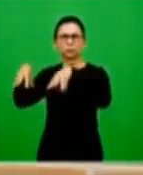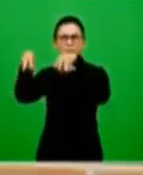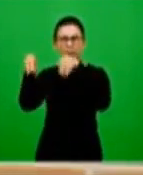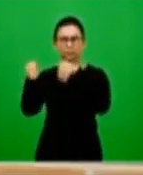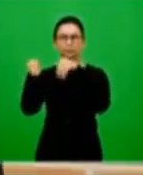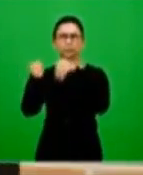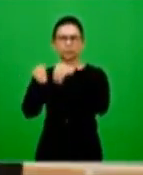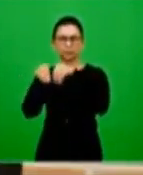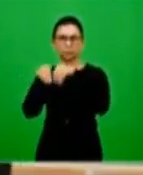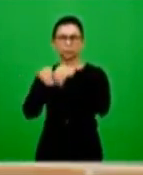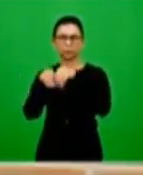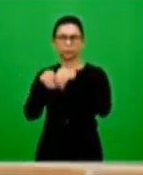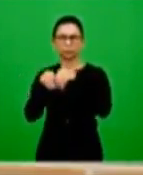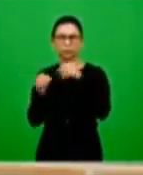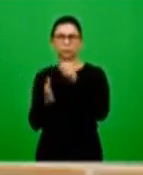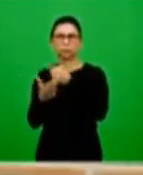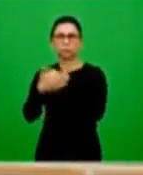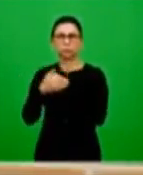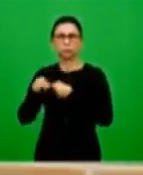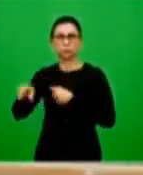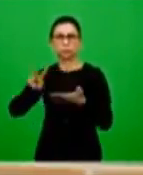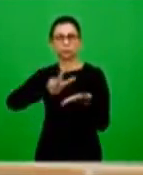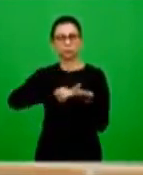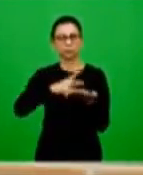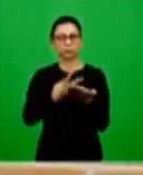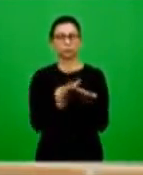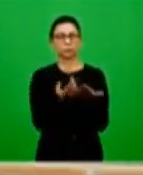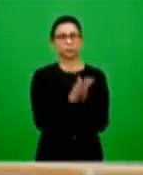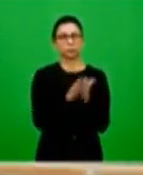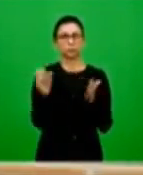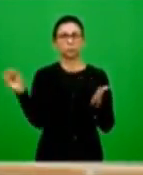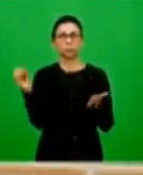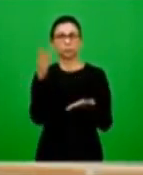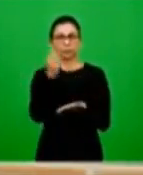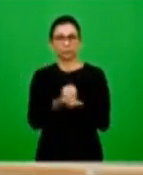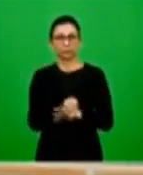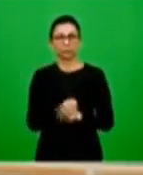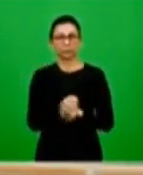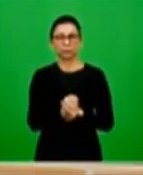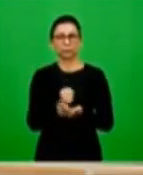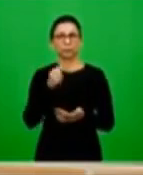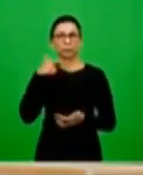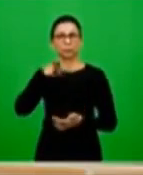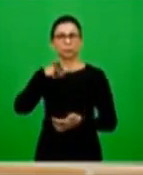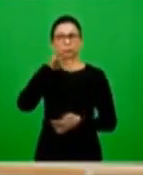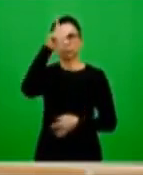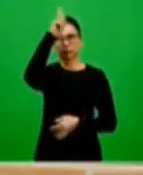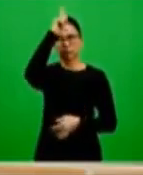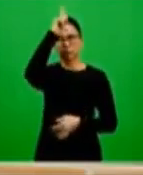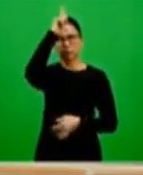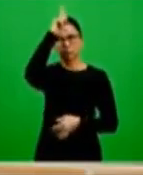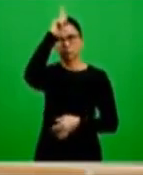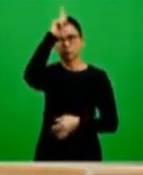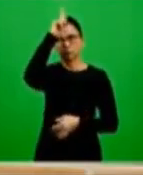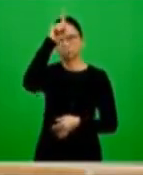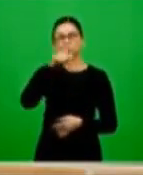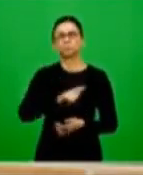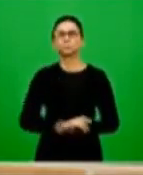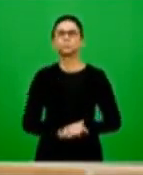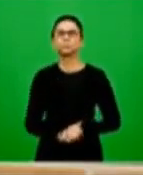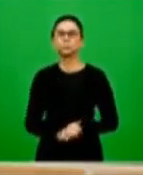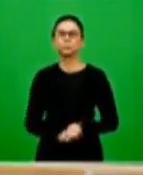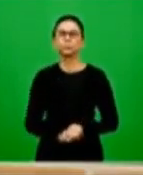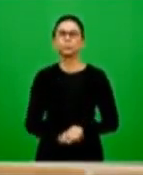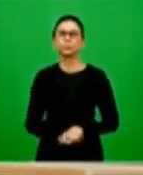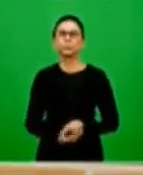a year on the castle of Wartburg, and there he would translate the New Testament to Germany. So in